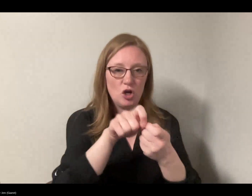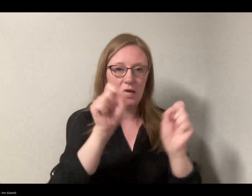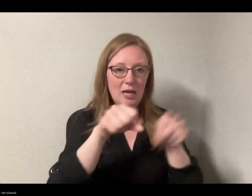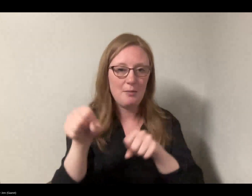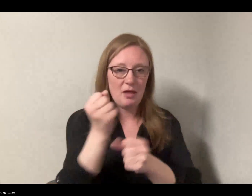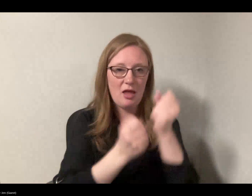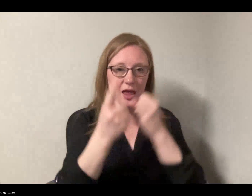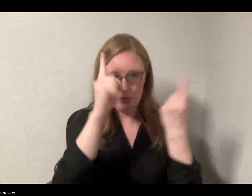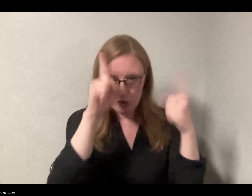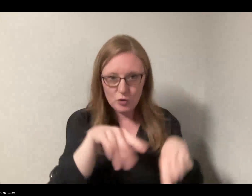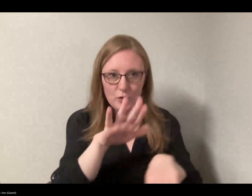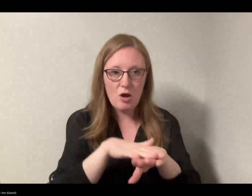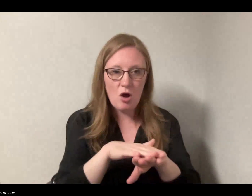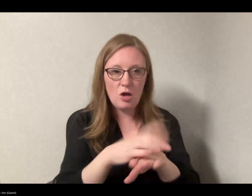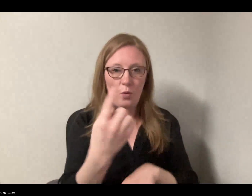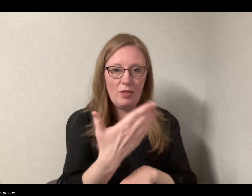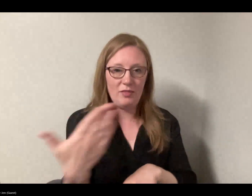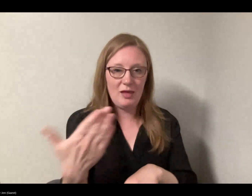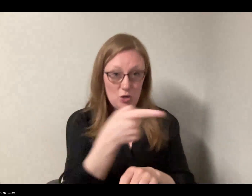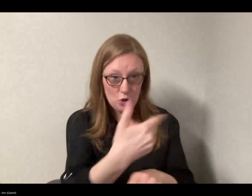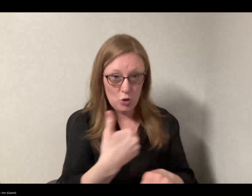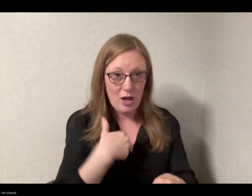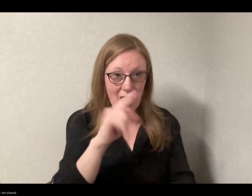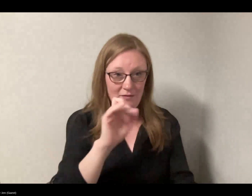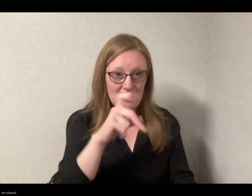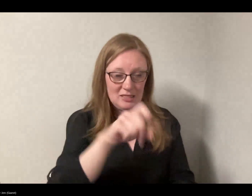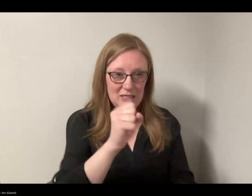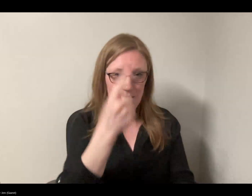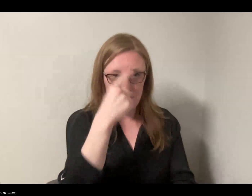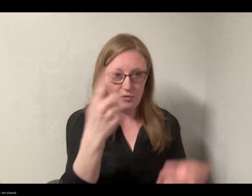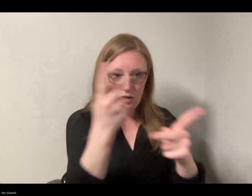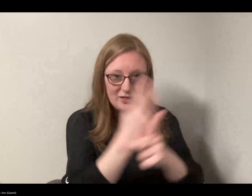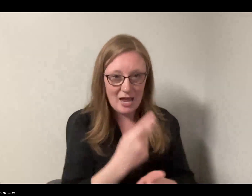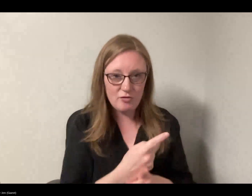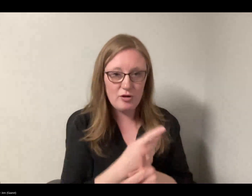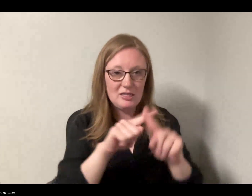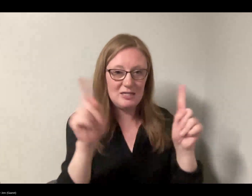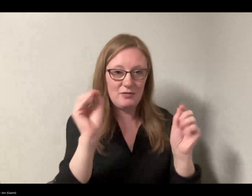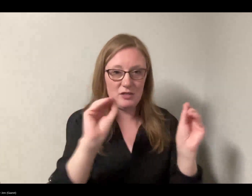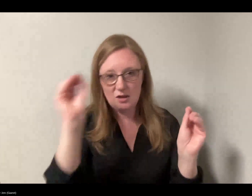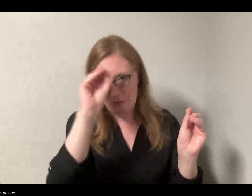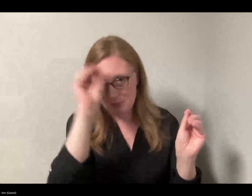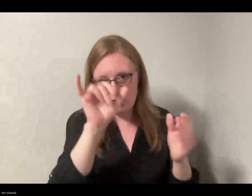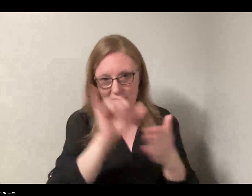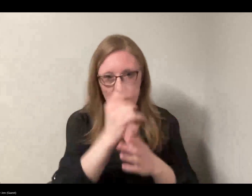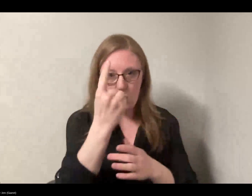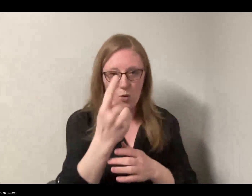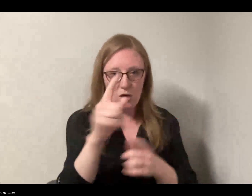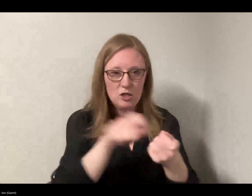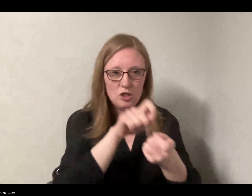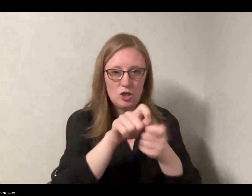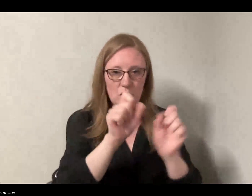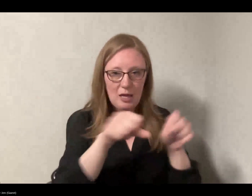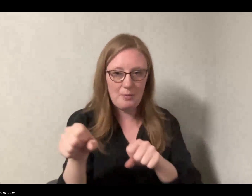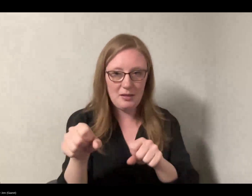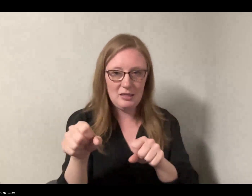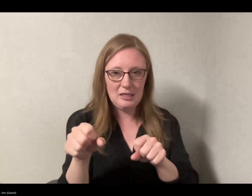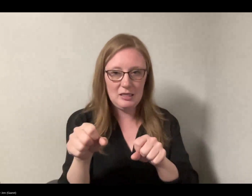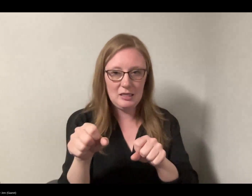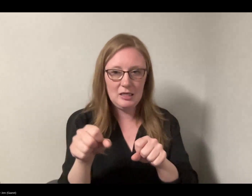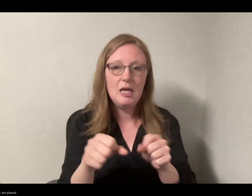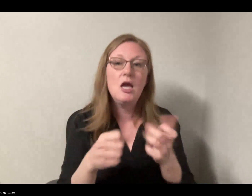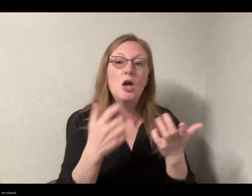can agree on. Do you have any tips for navigating differences in opinion of that one target capability? We're trying to get,